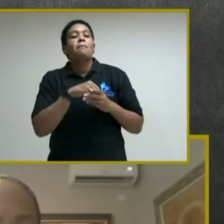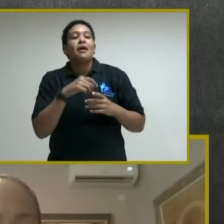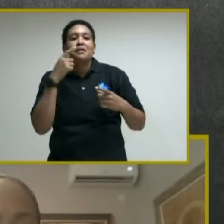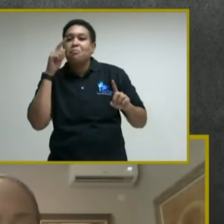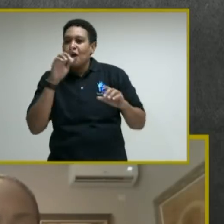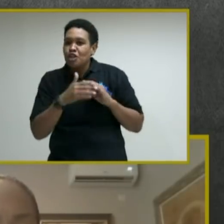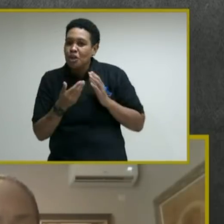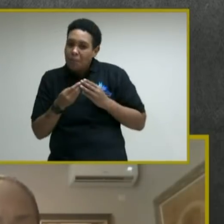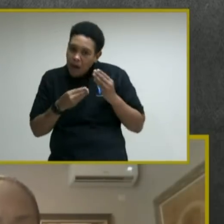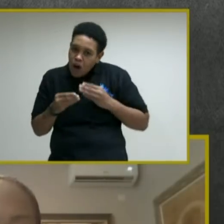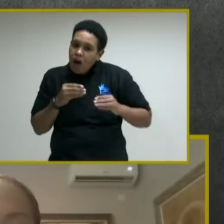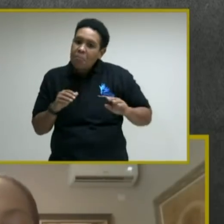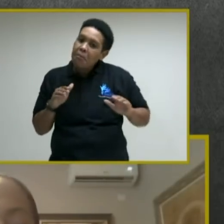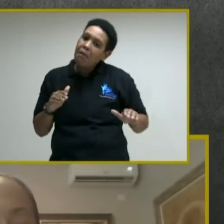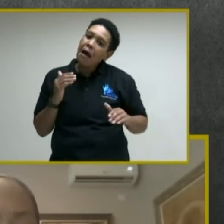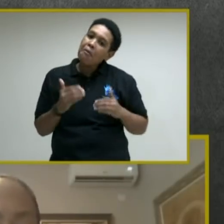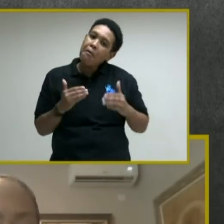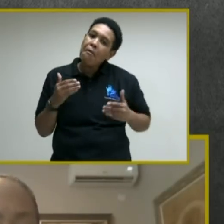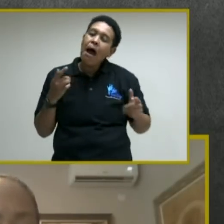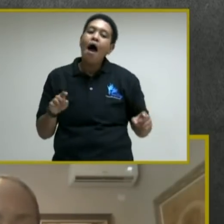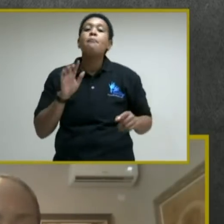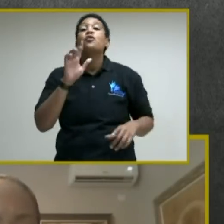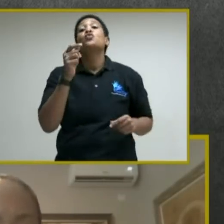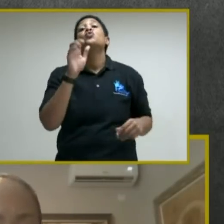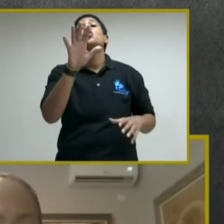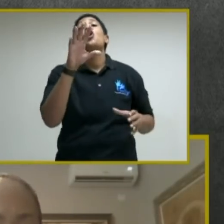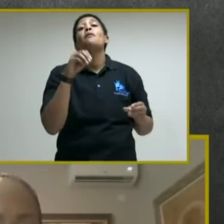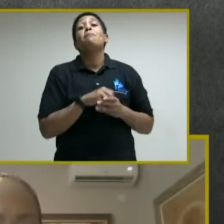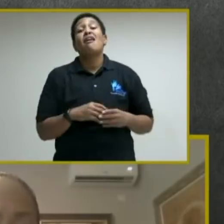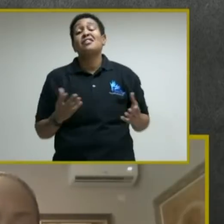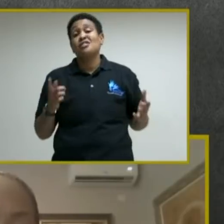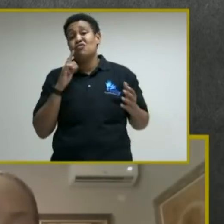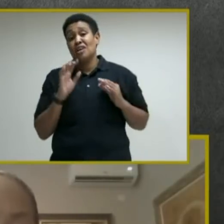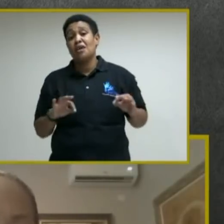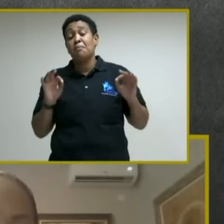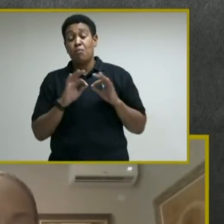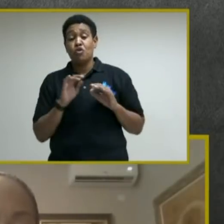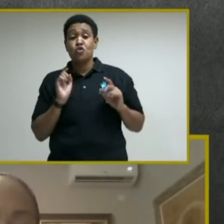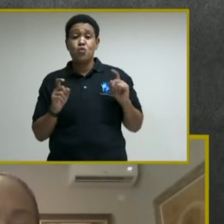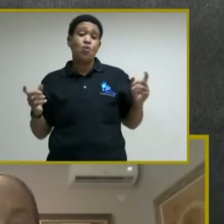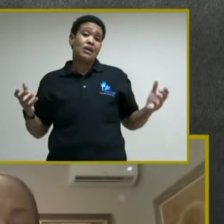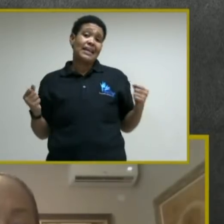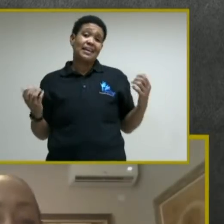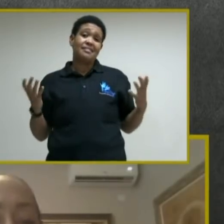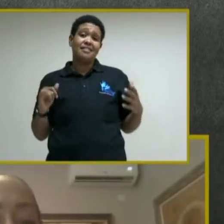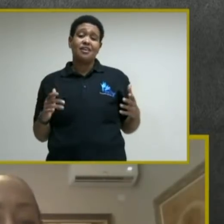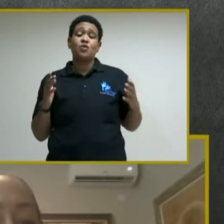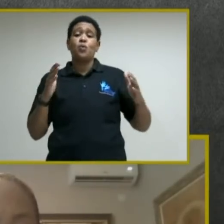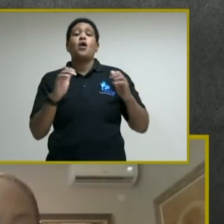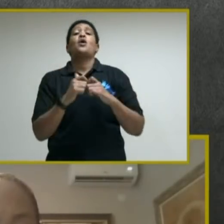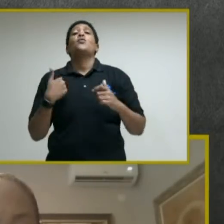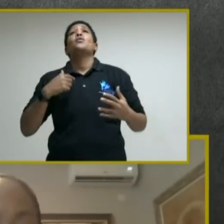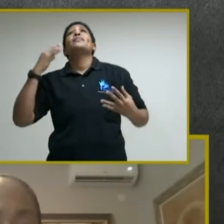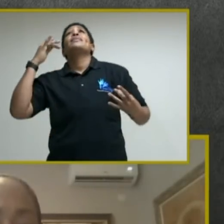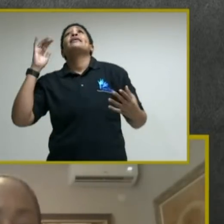Jamaican economy restarted. You're doing your part, and it's important to be rewarded. So that's the way we like to think about it. We're rewarding our